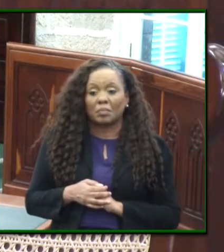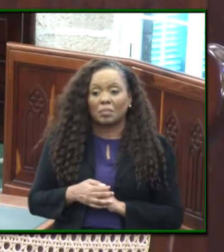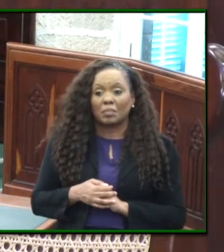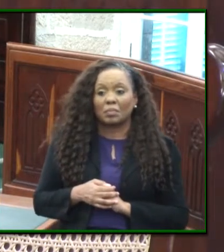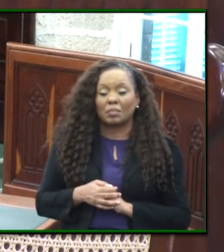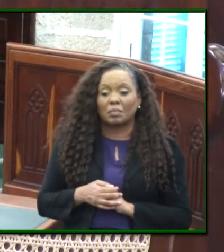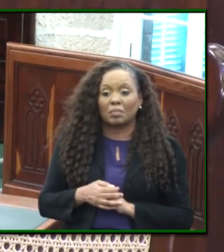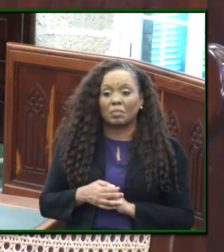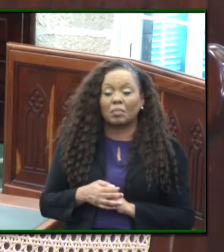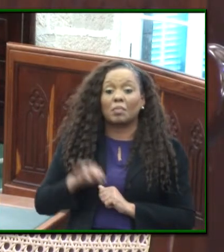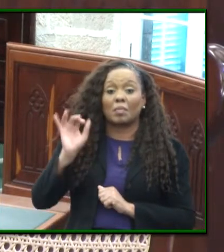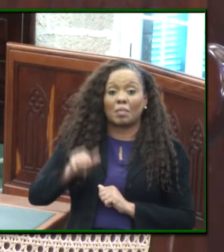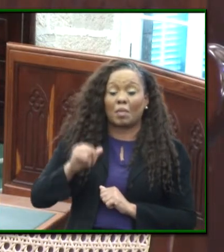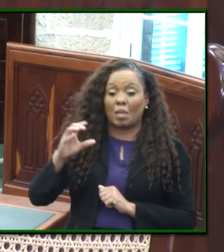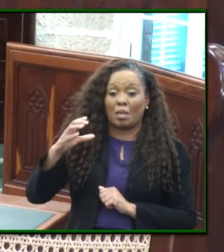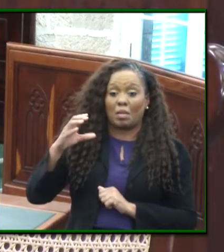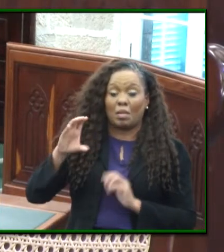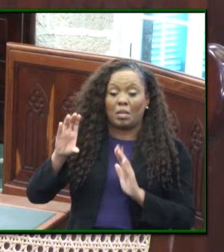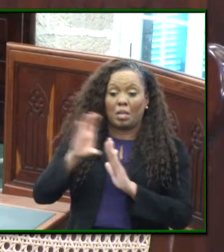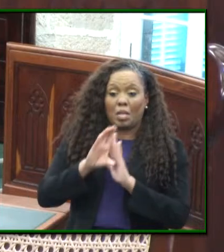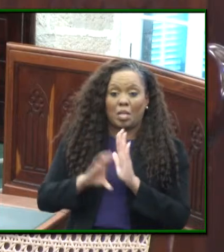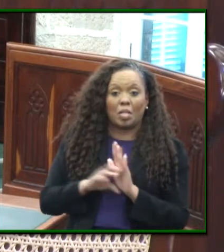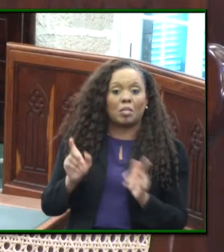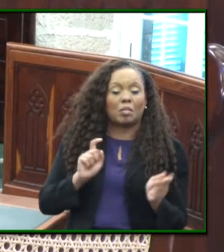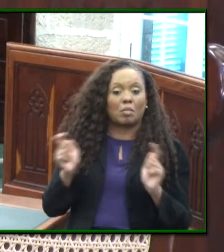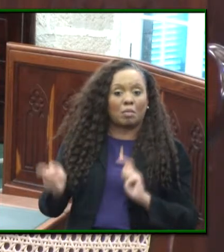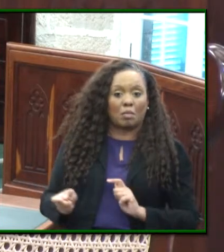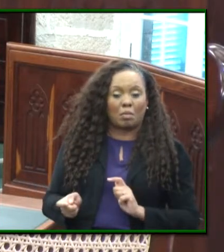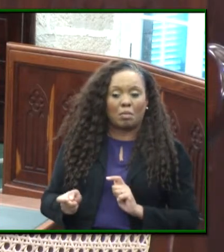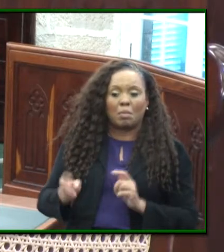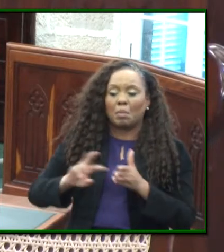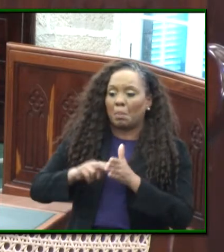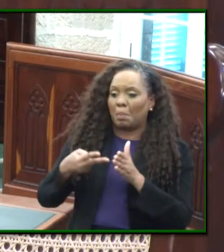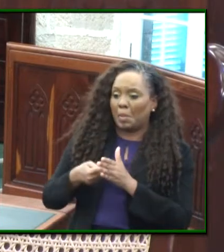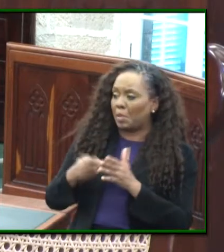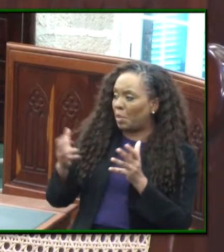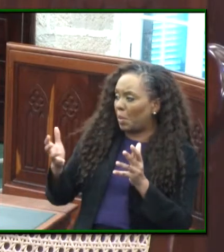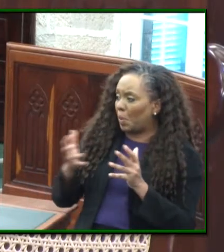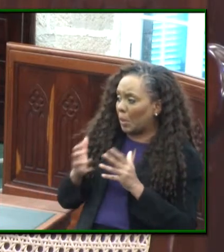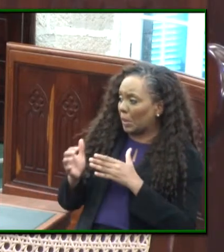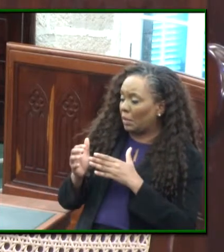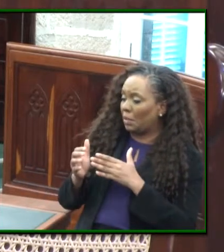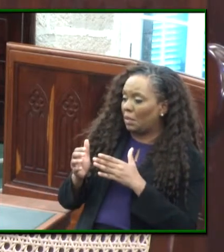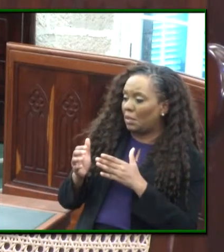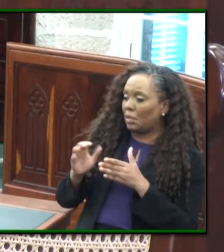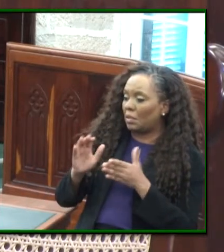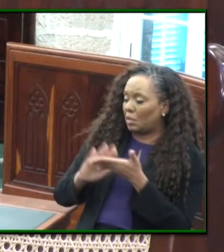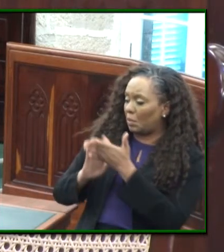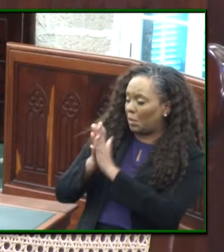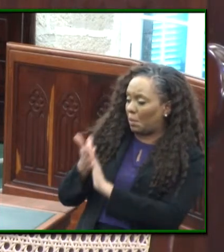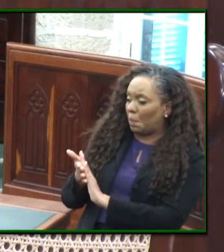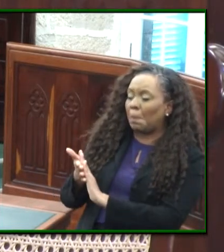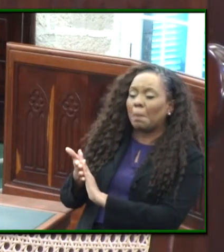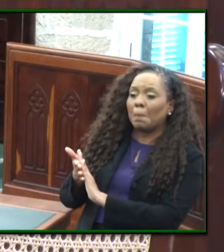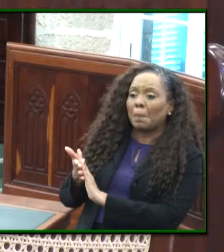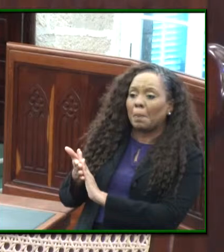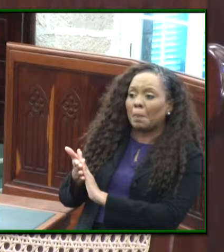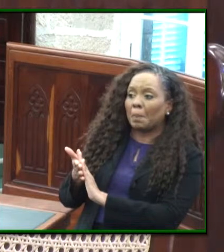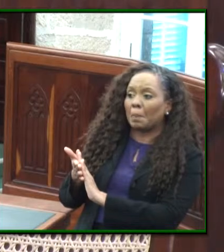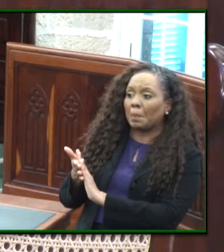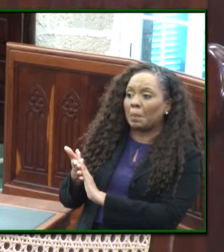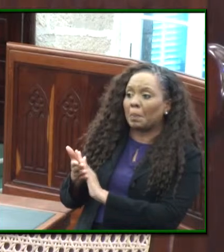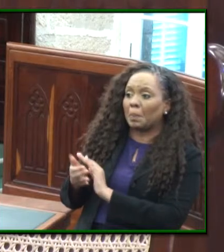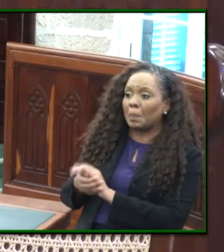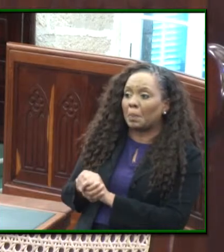that constitutional reform is intended to lead to what we may describe